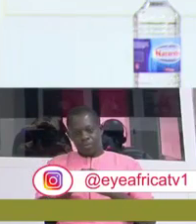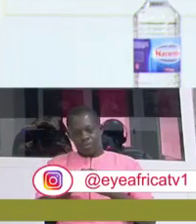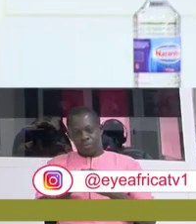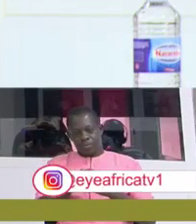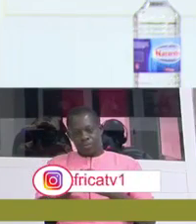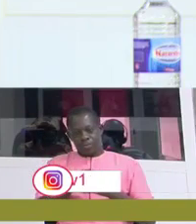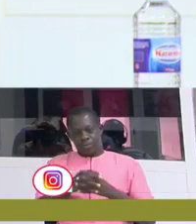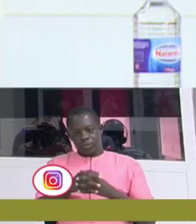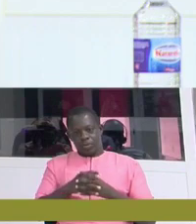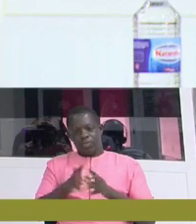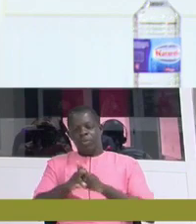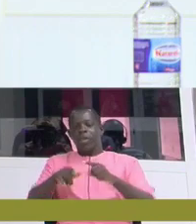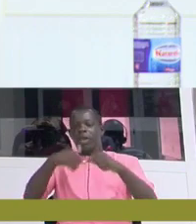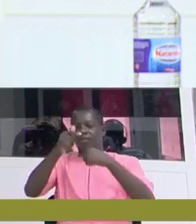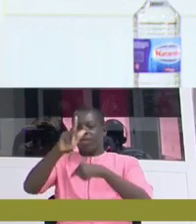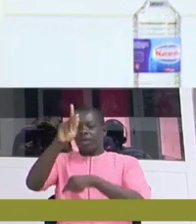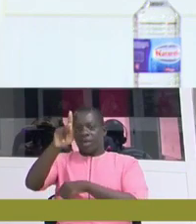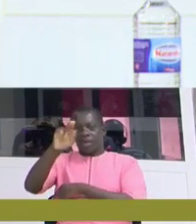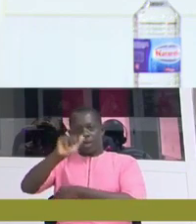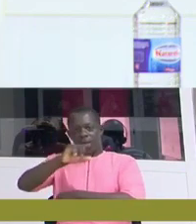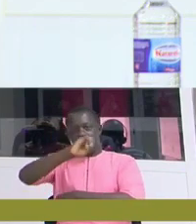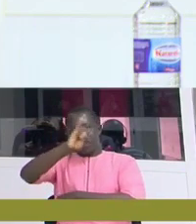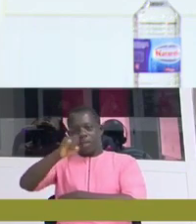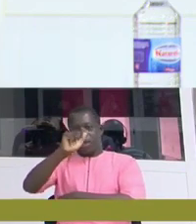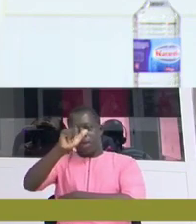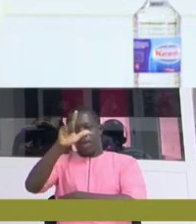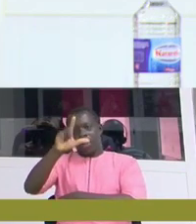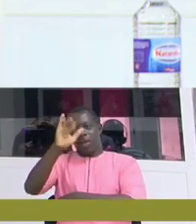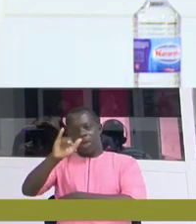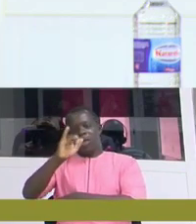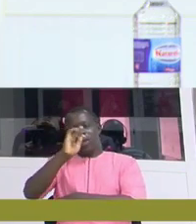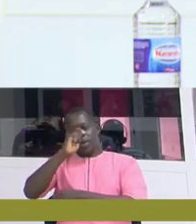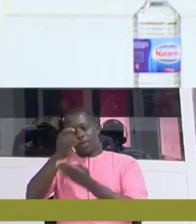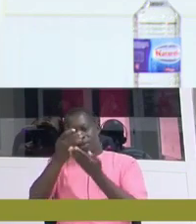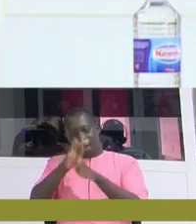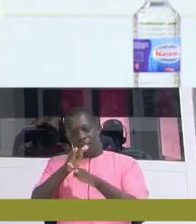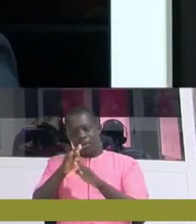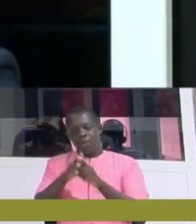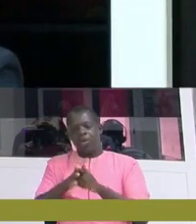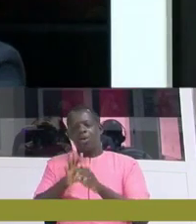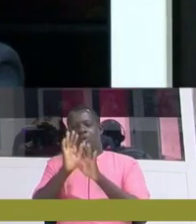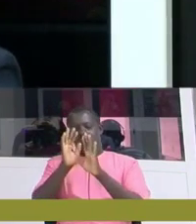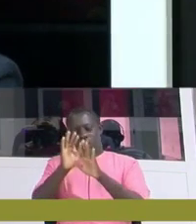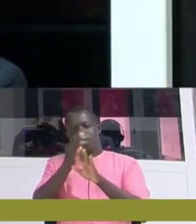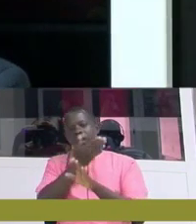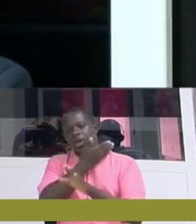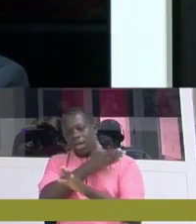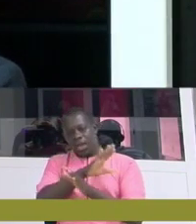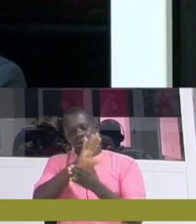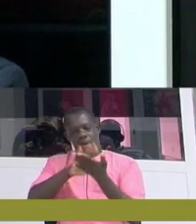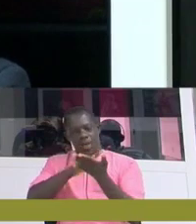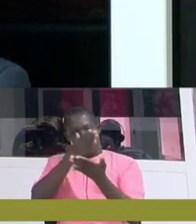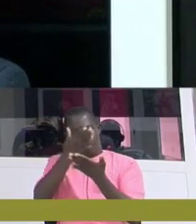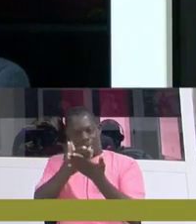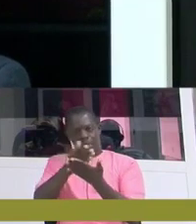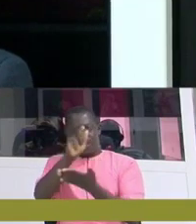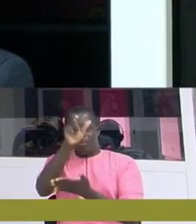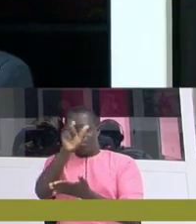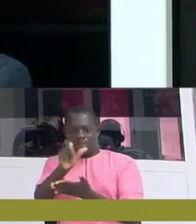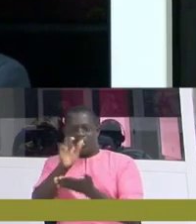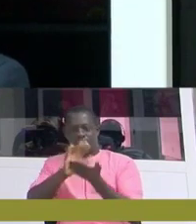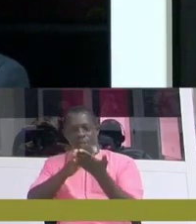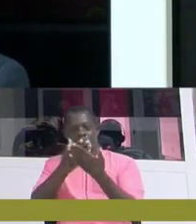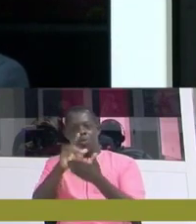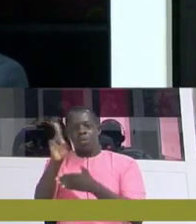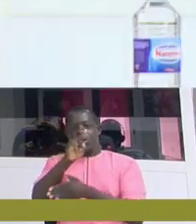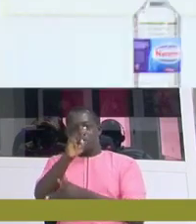But after Kajali died, allow the interpreters to interpret what you're saying. Kabirin